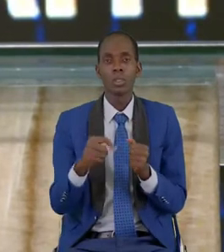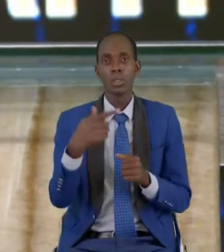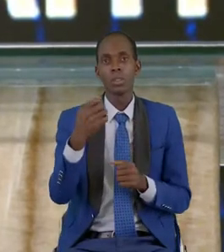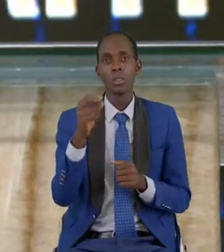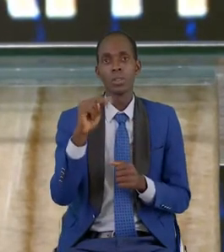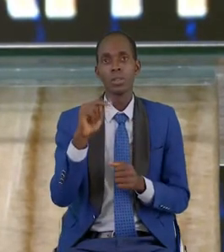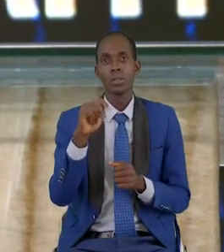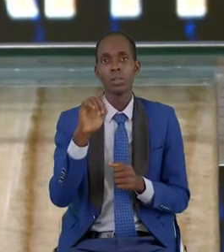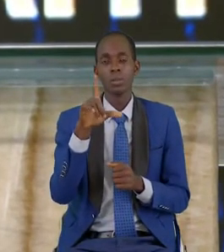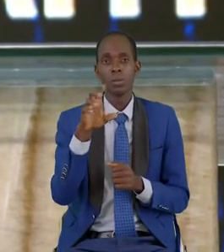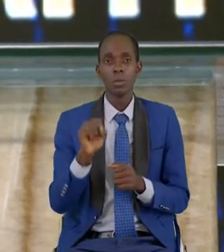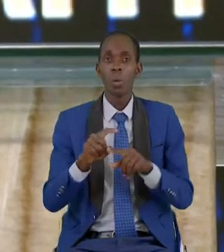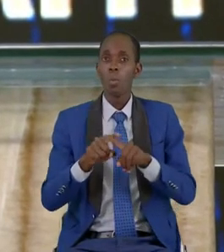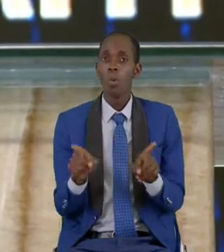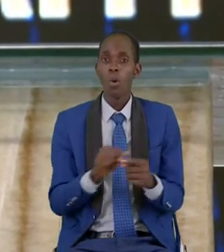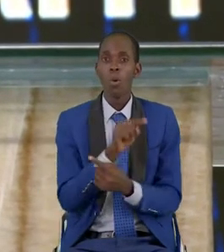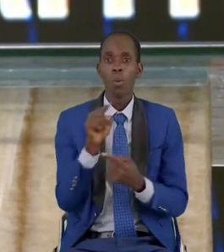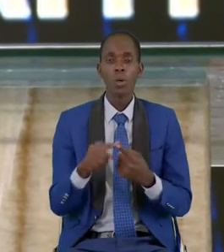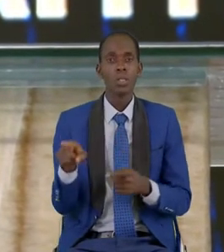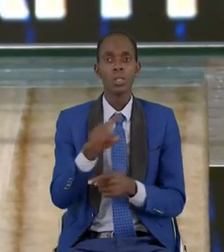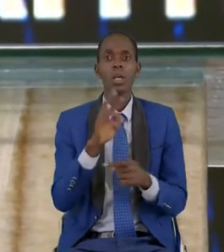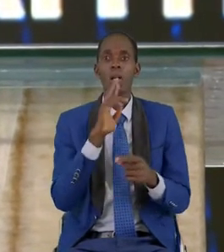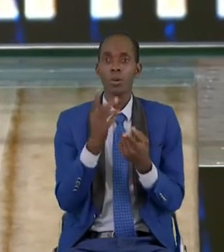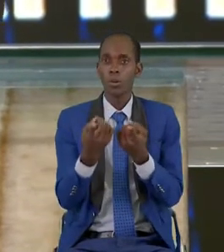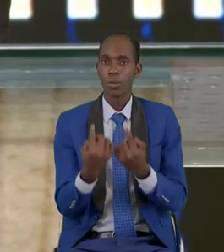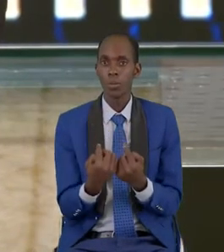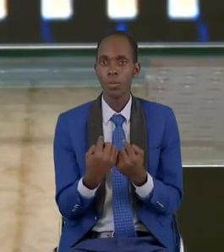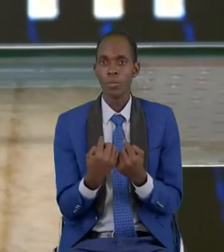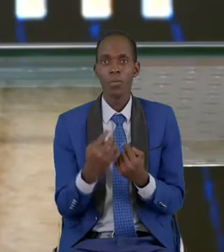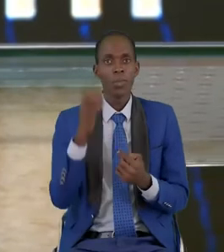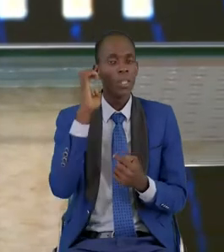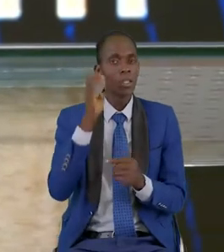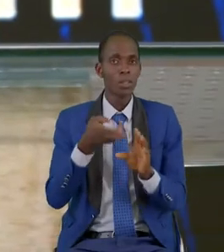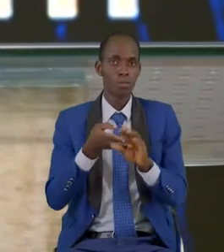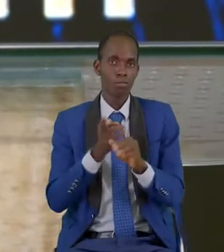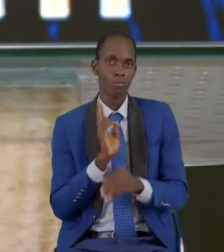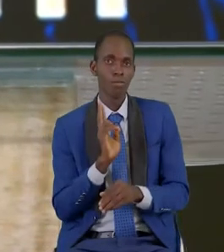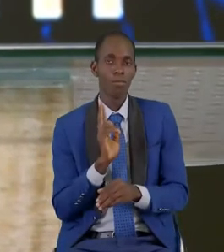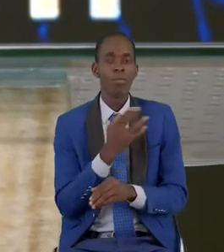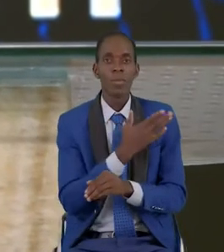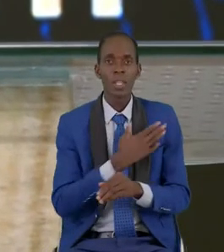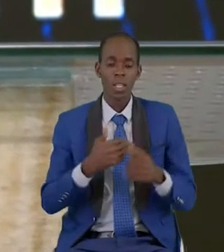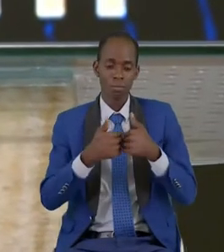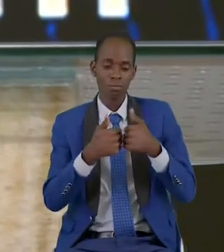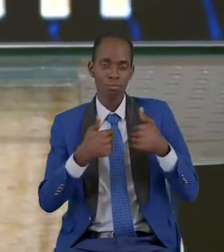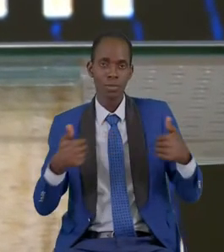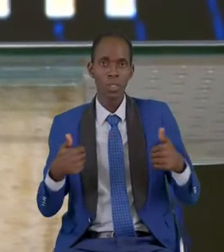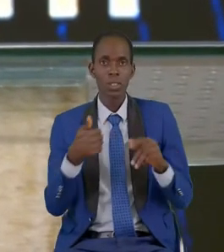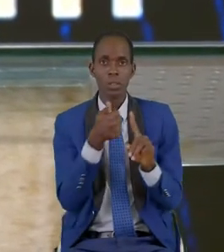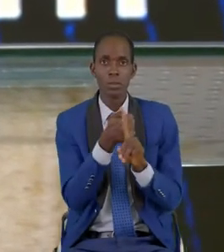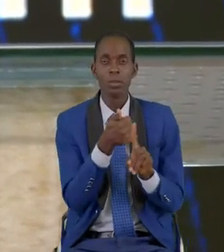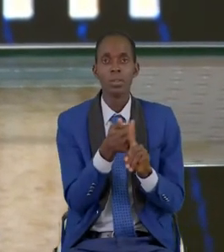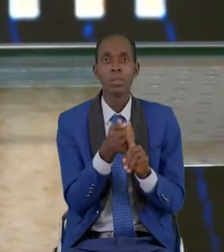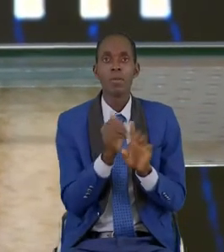But when they were come, he withdrew and separated himself,